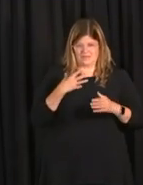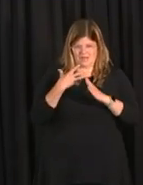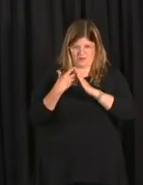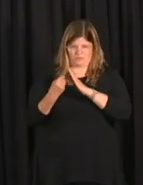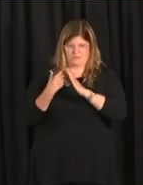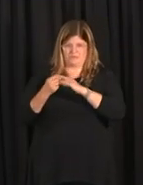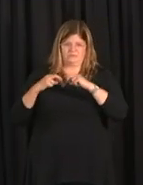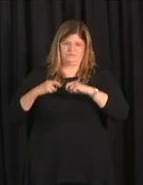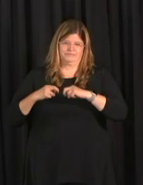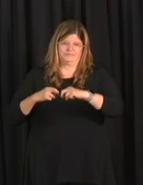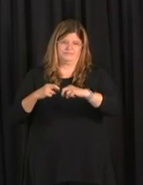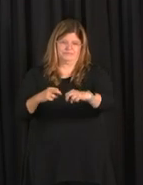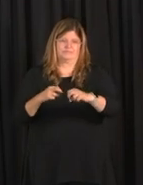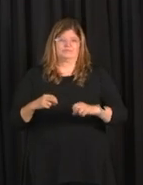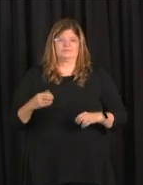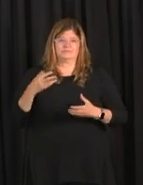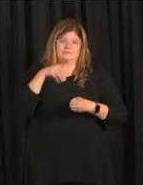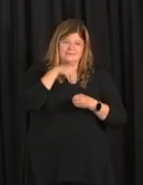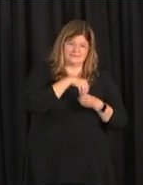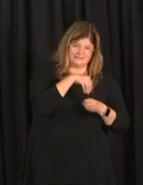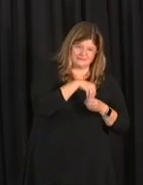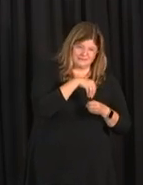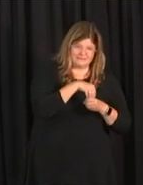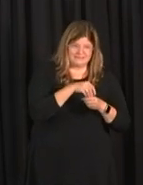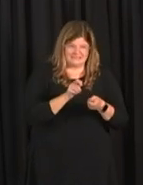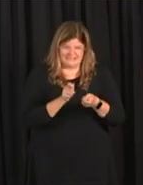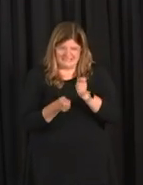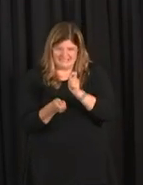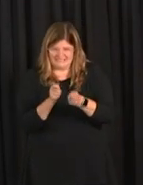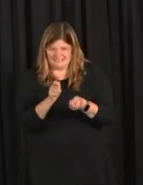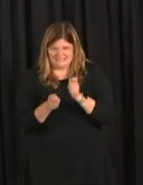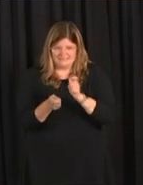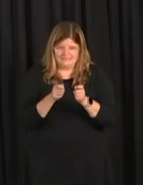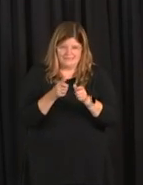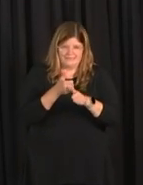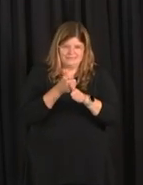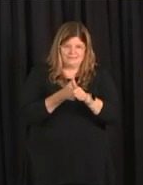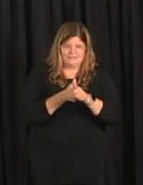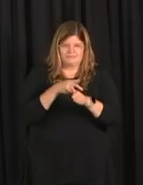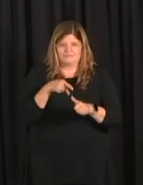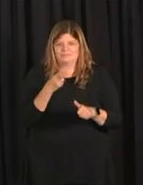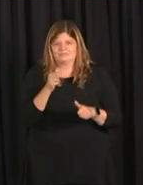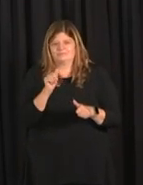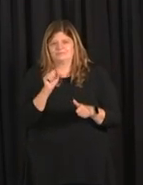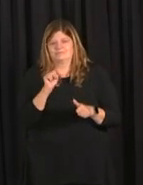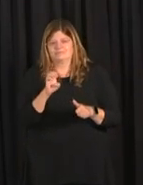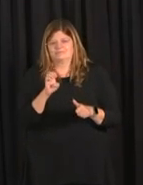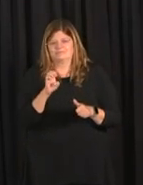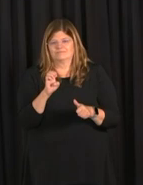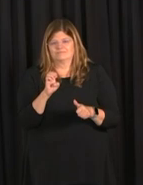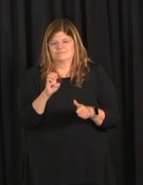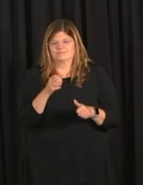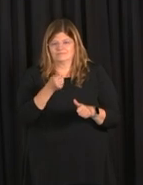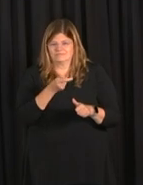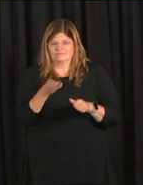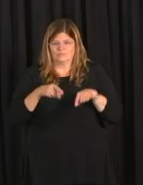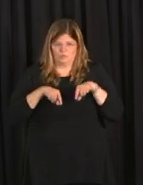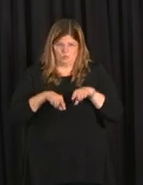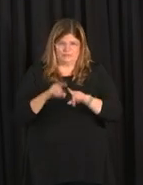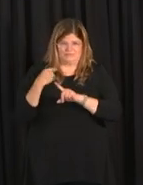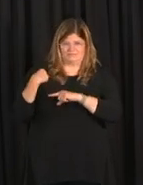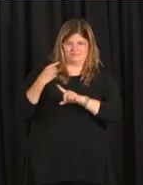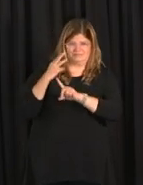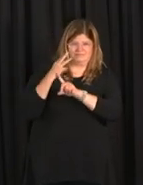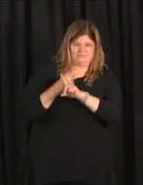dining, followed by indoor dining. So their models have changed at each, or a couple different times throughout the pandemic.